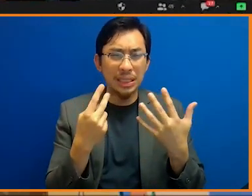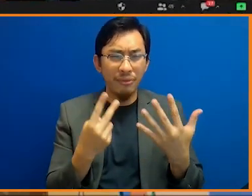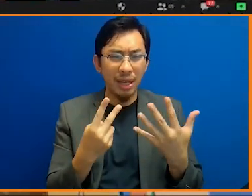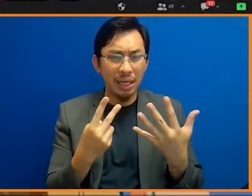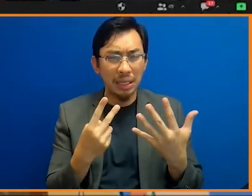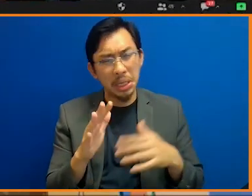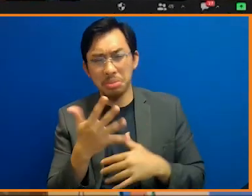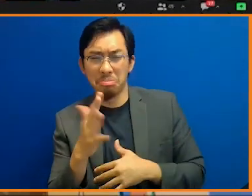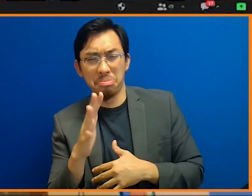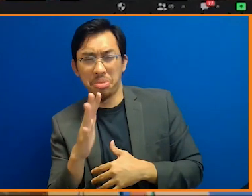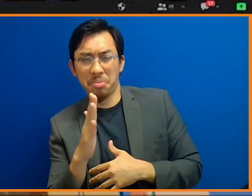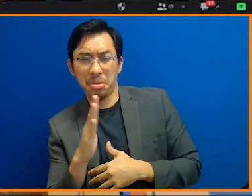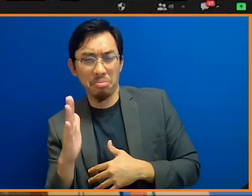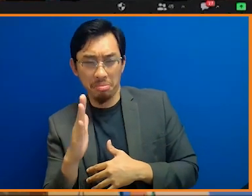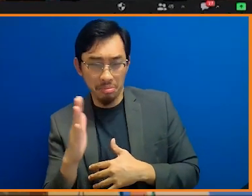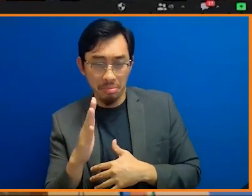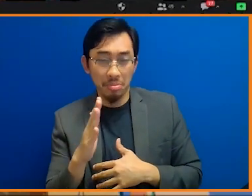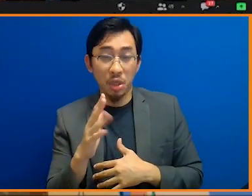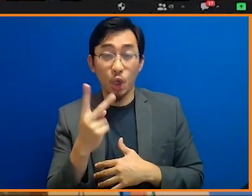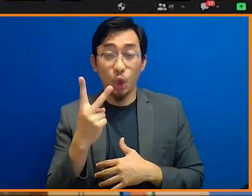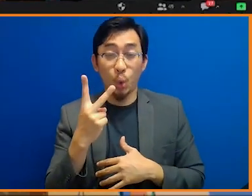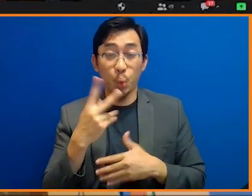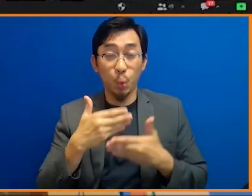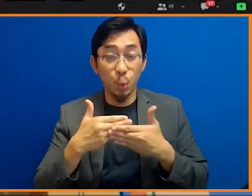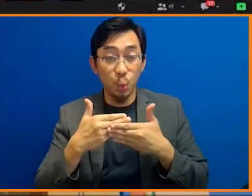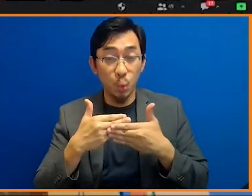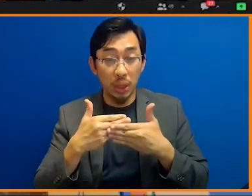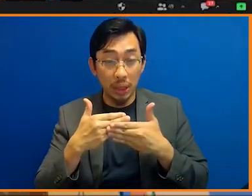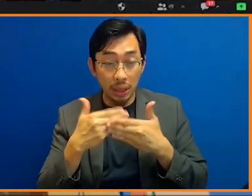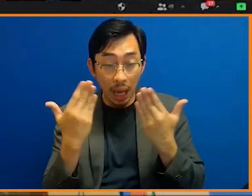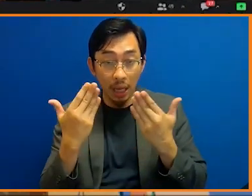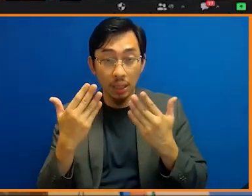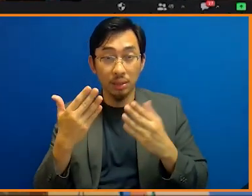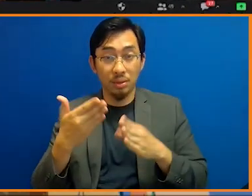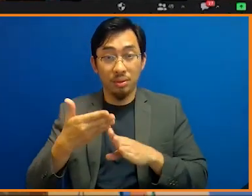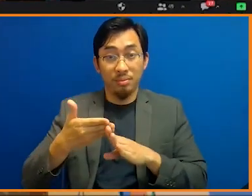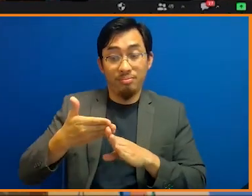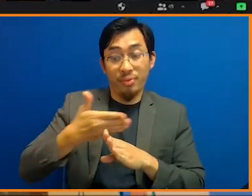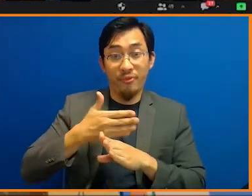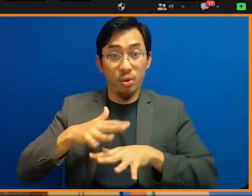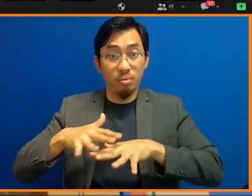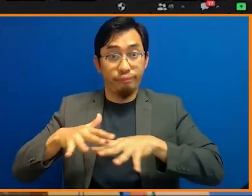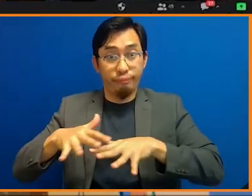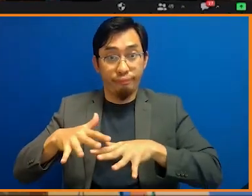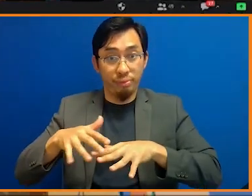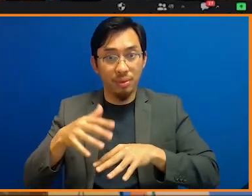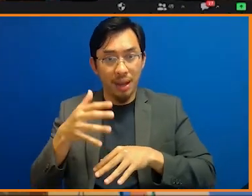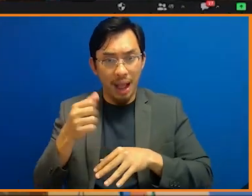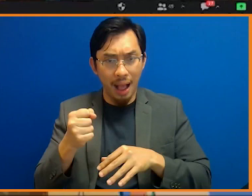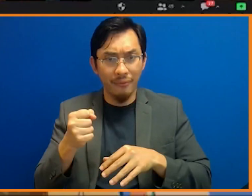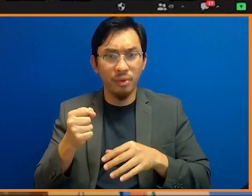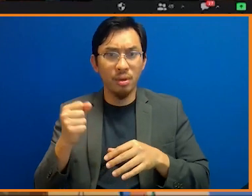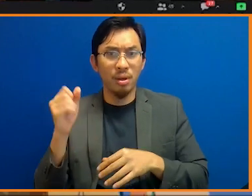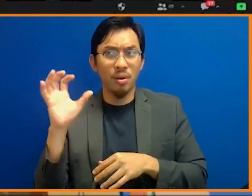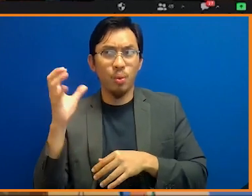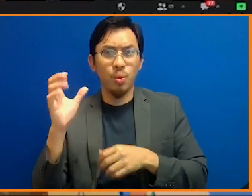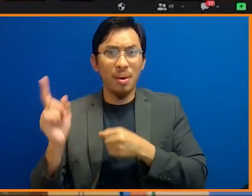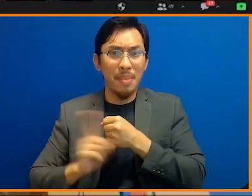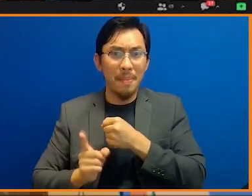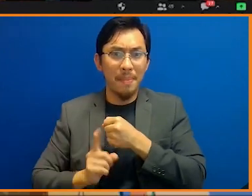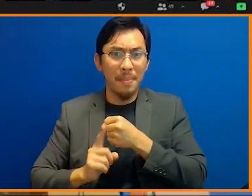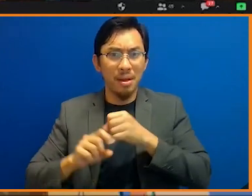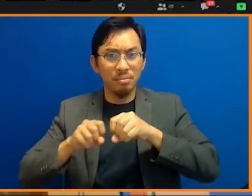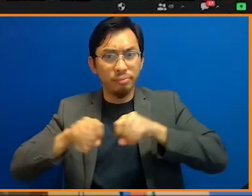magnitude of 7 point something before, just 2 days before the main shock. So now we